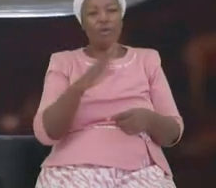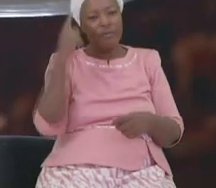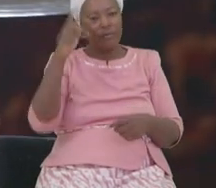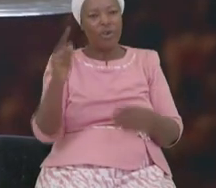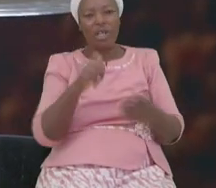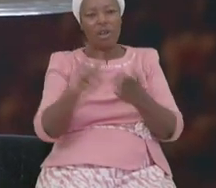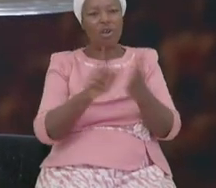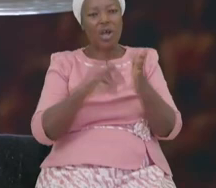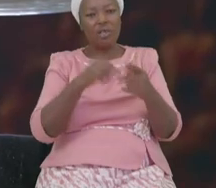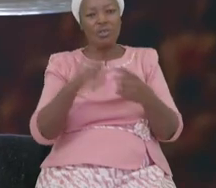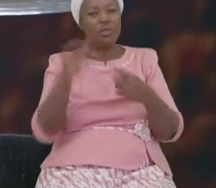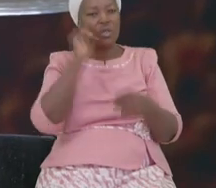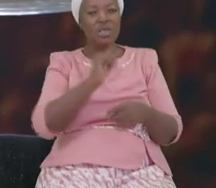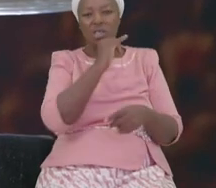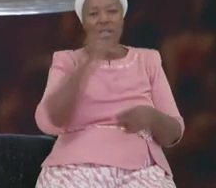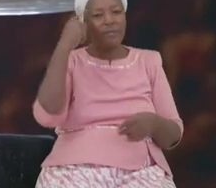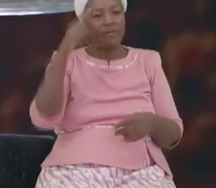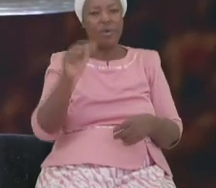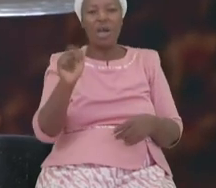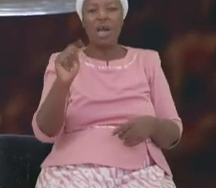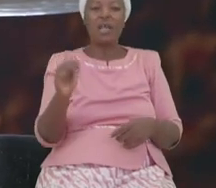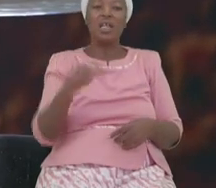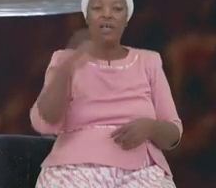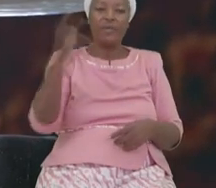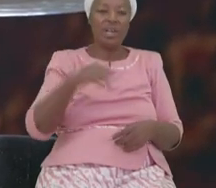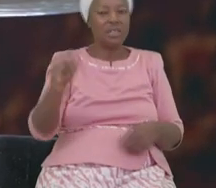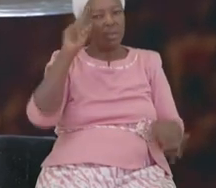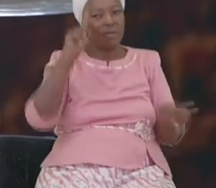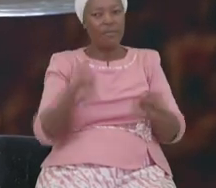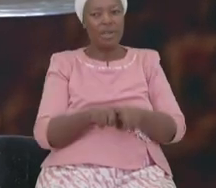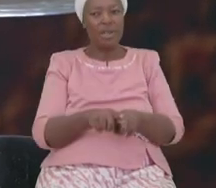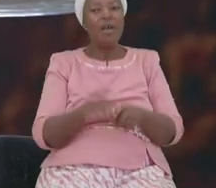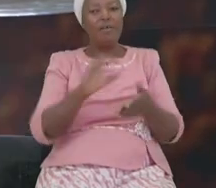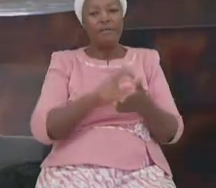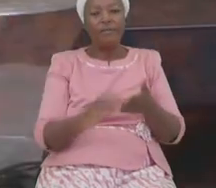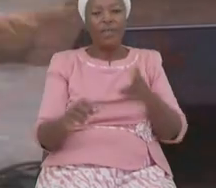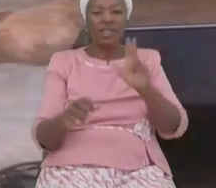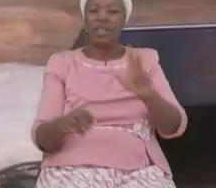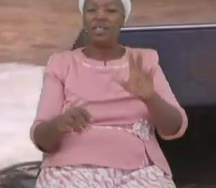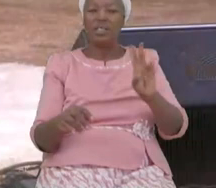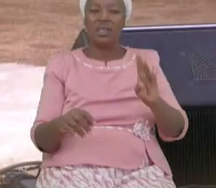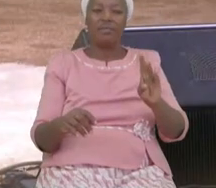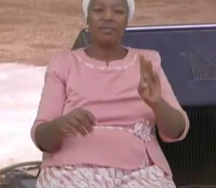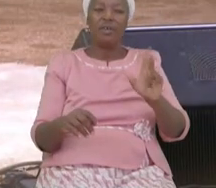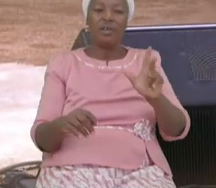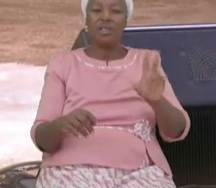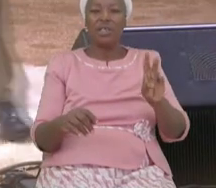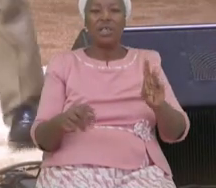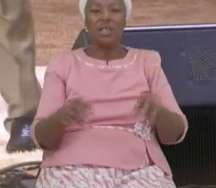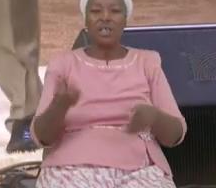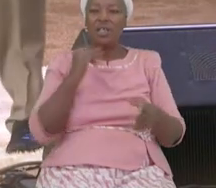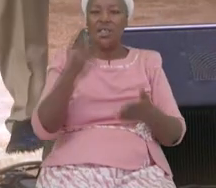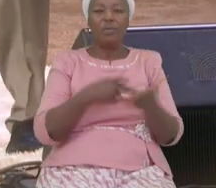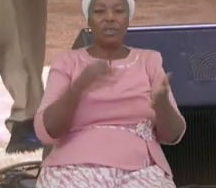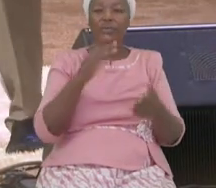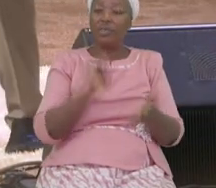Israel for an everlasting covenant. Look at verse 37. Here is part of the covenant, and